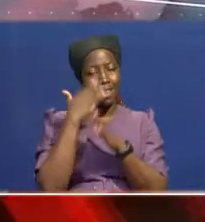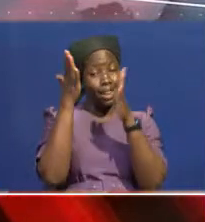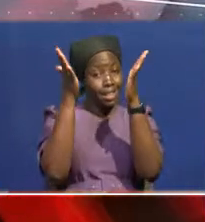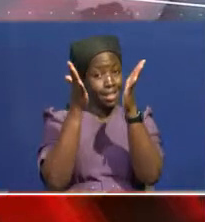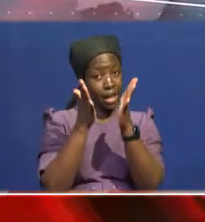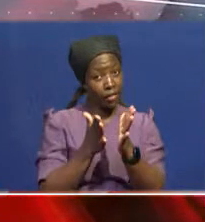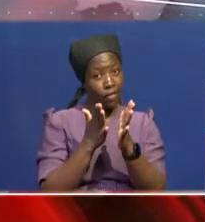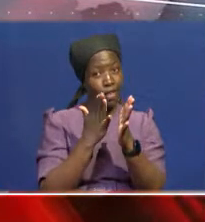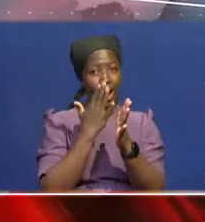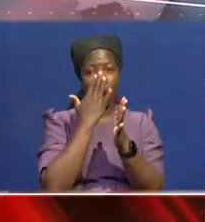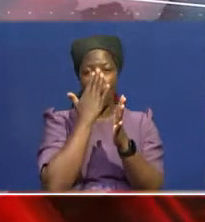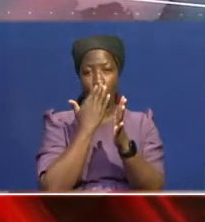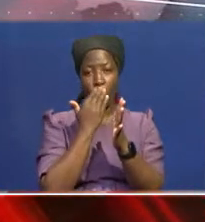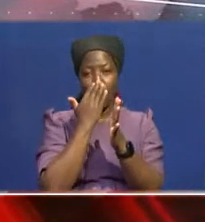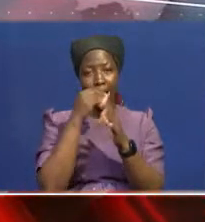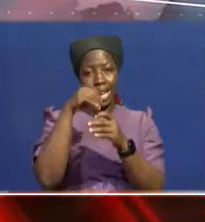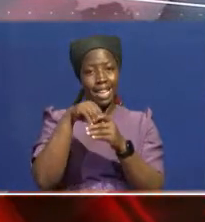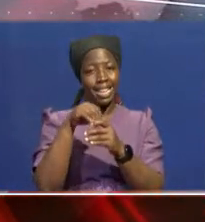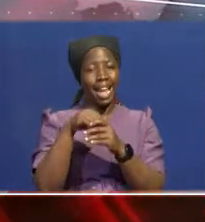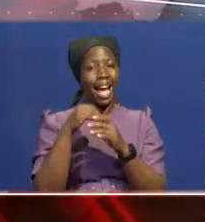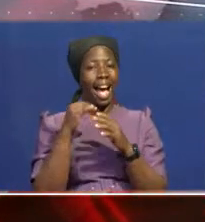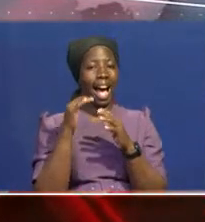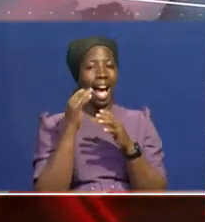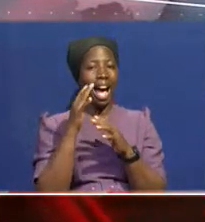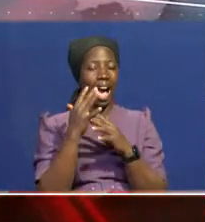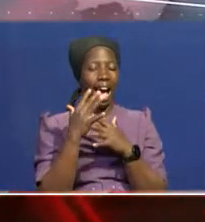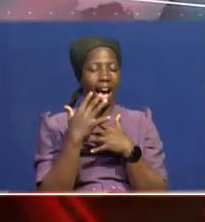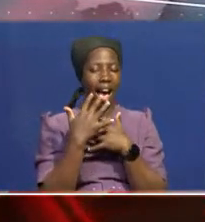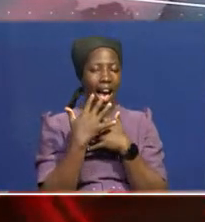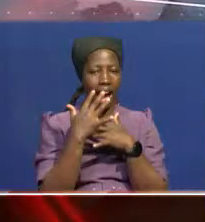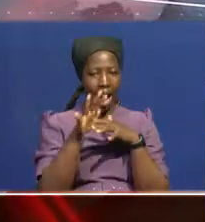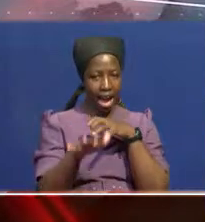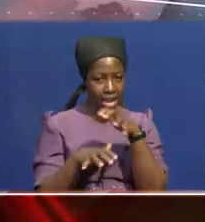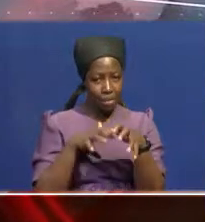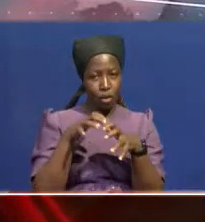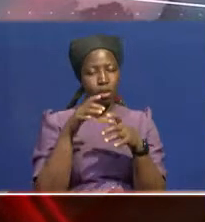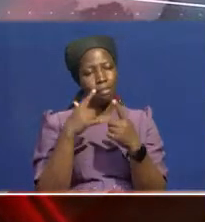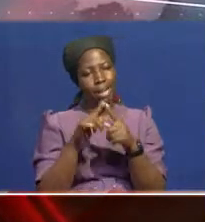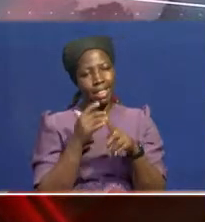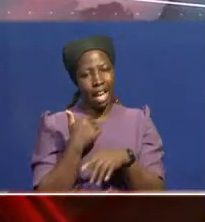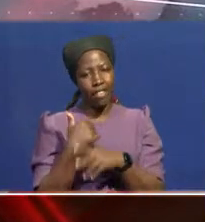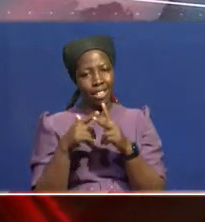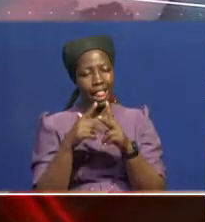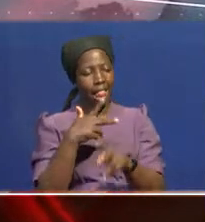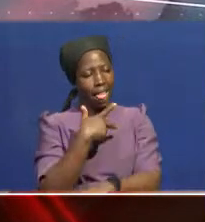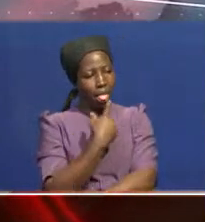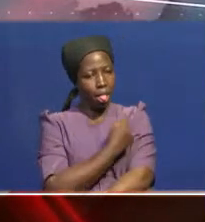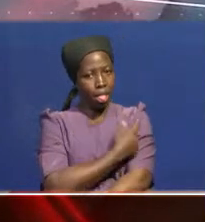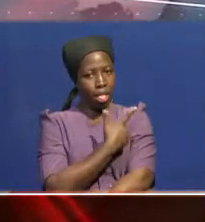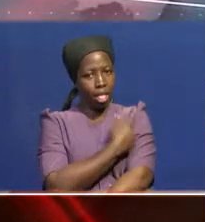government, along with the partners, has initiated a mass vaccination campaign dubbed One Health to